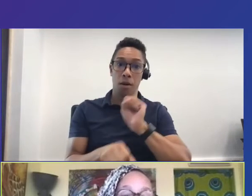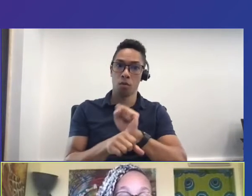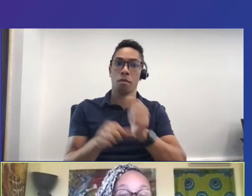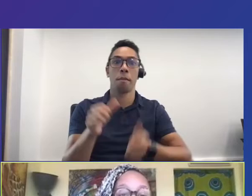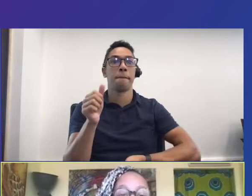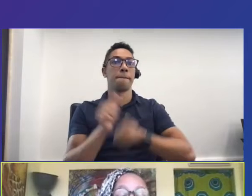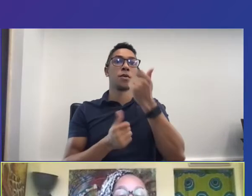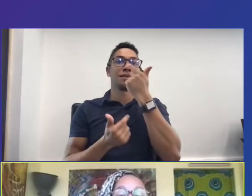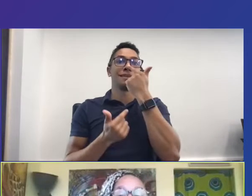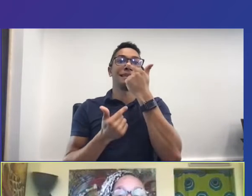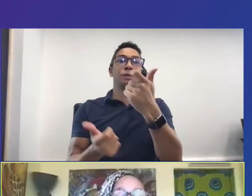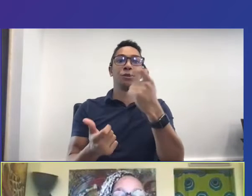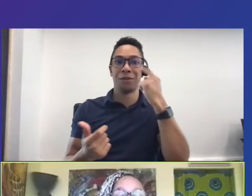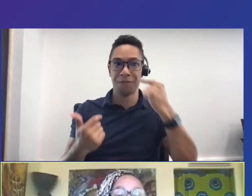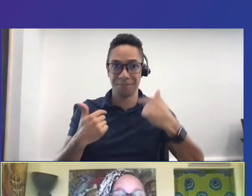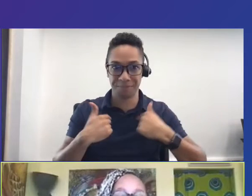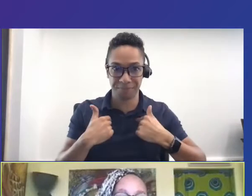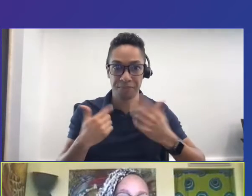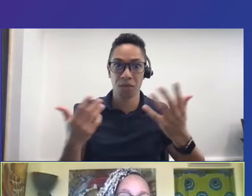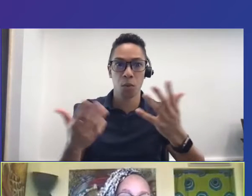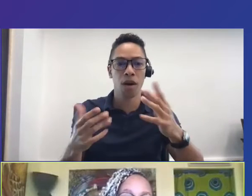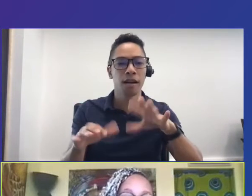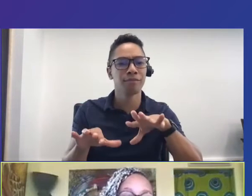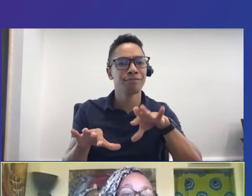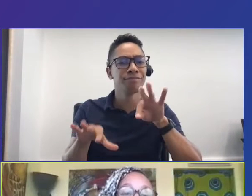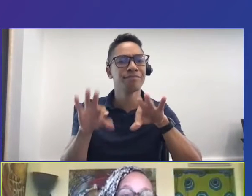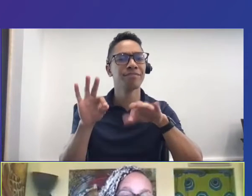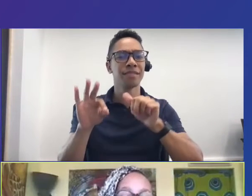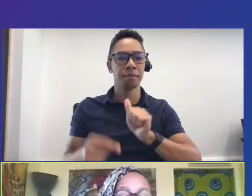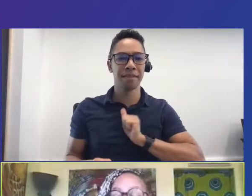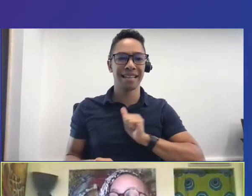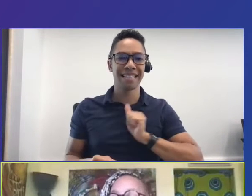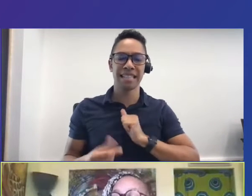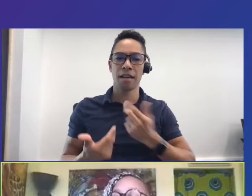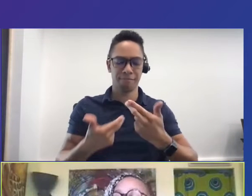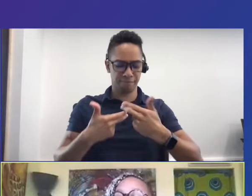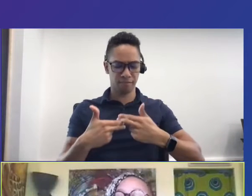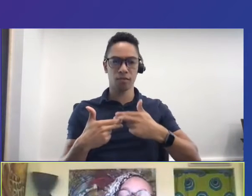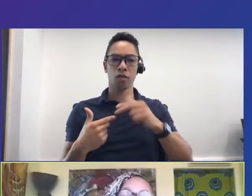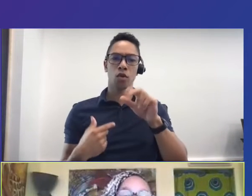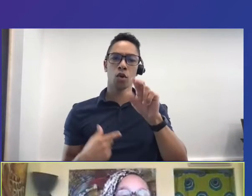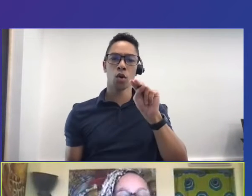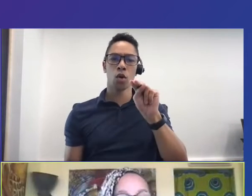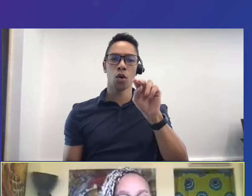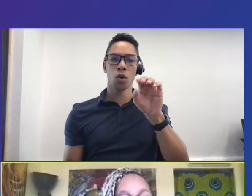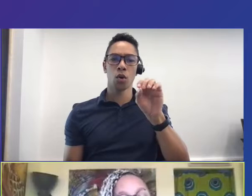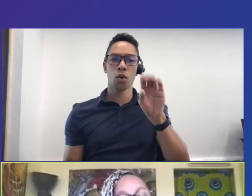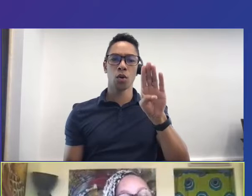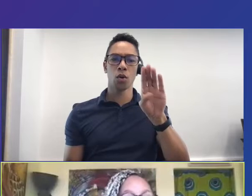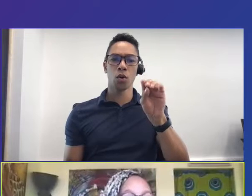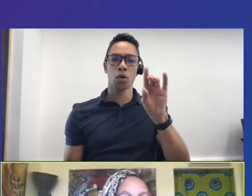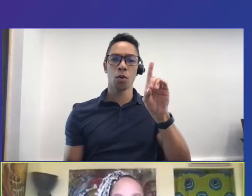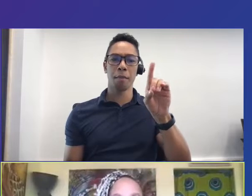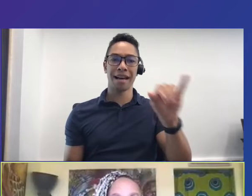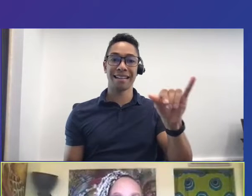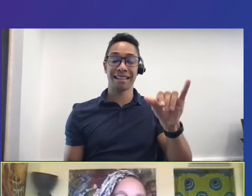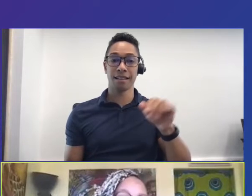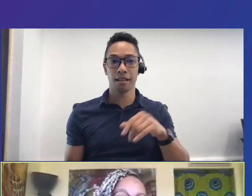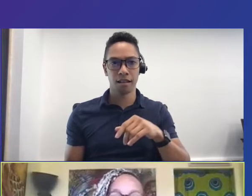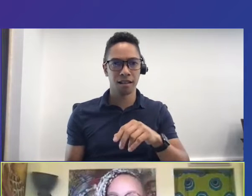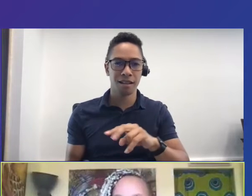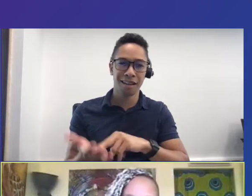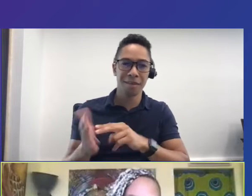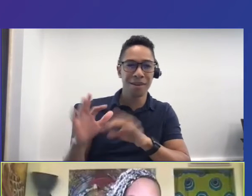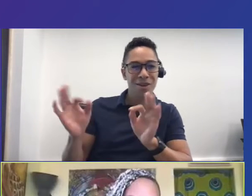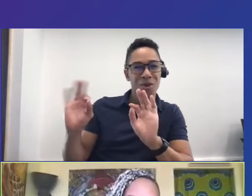interesting to me has been discovering myself as a nobody, and not like, oh, she ain't nobody. Because if you look at the dance world, I'm